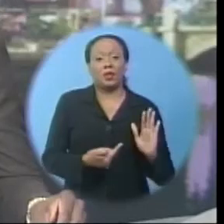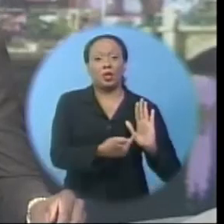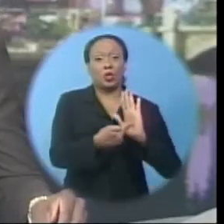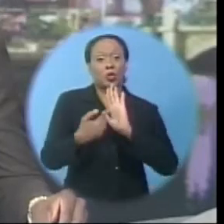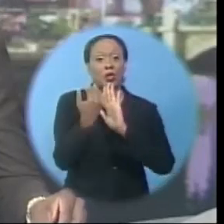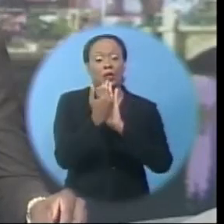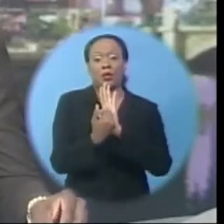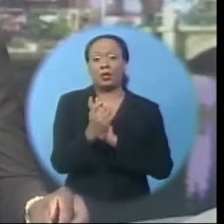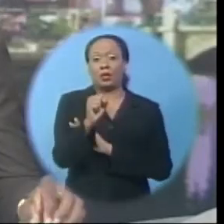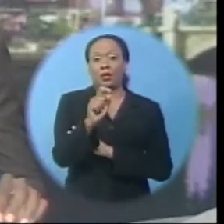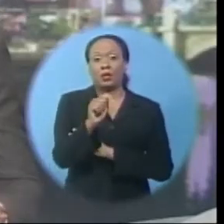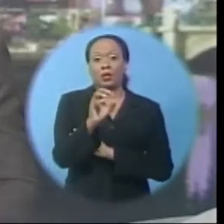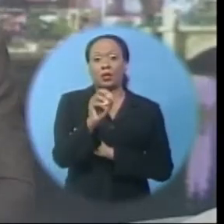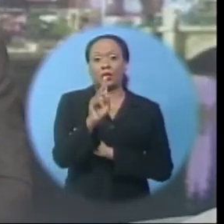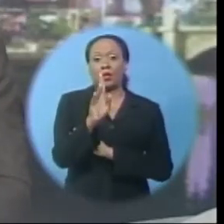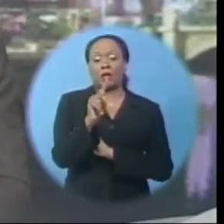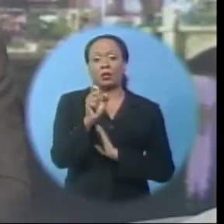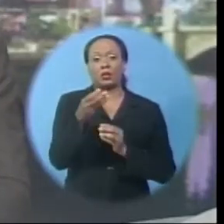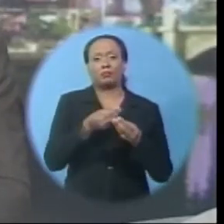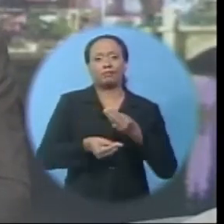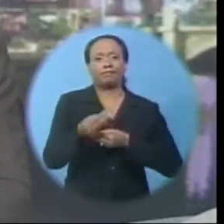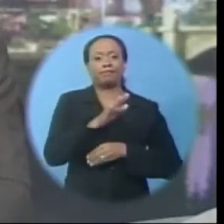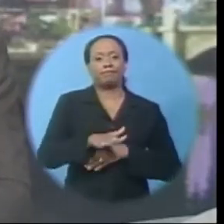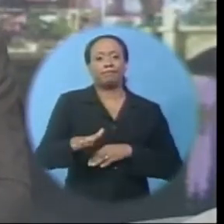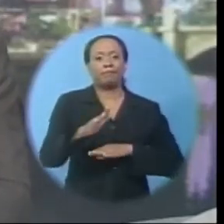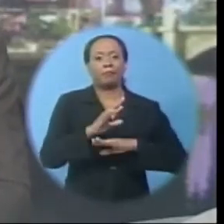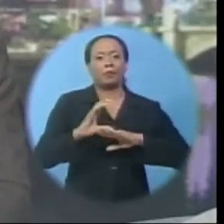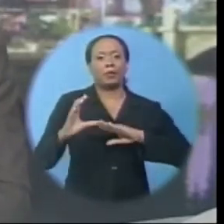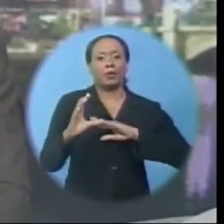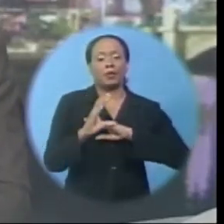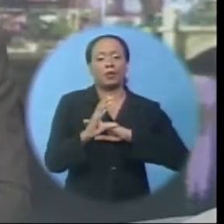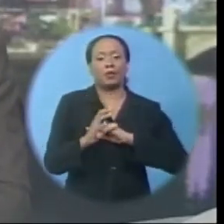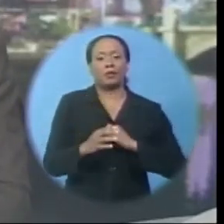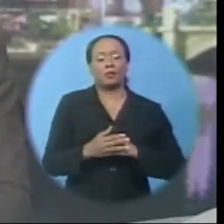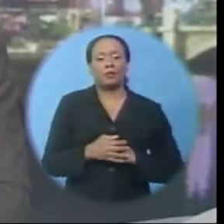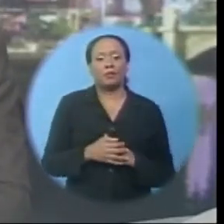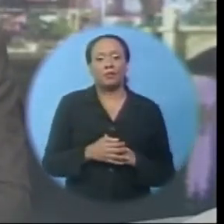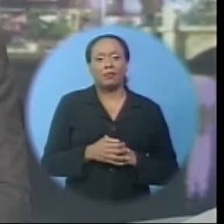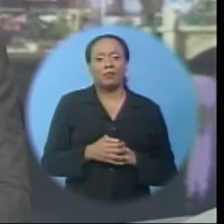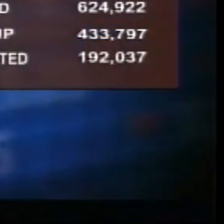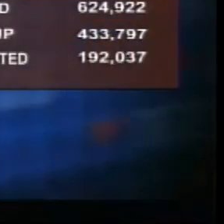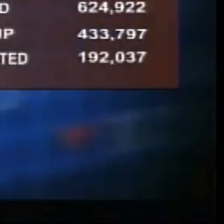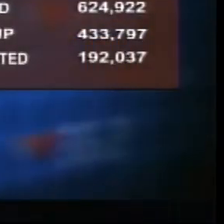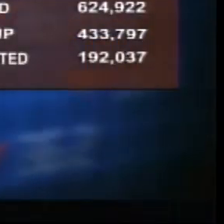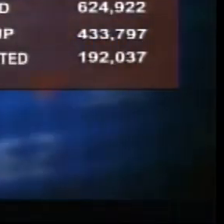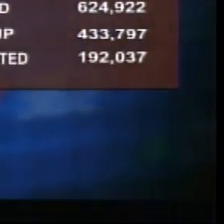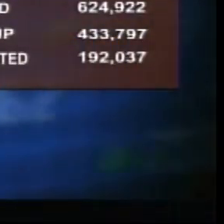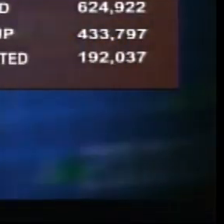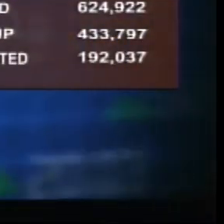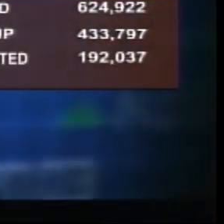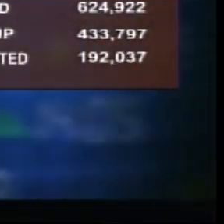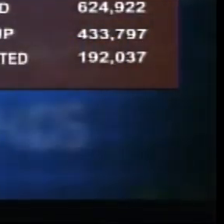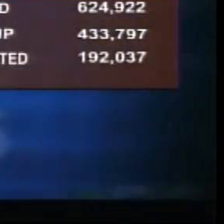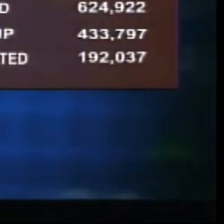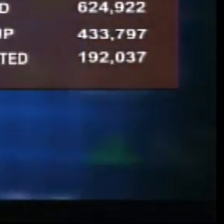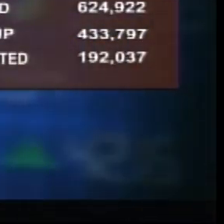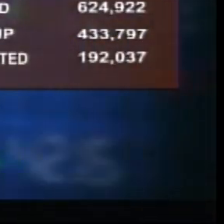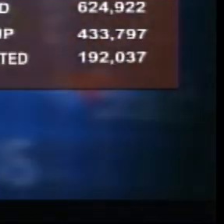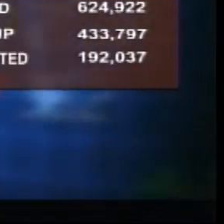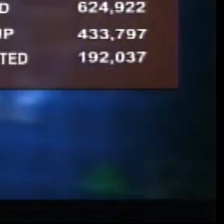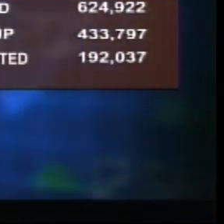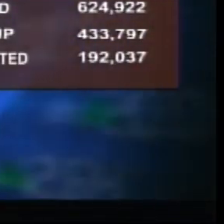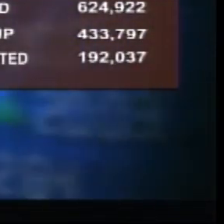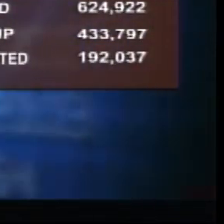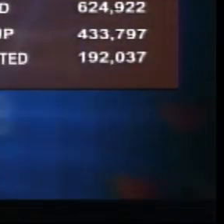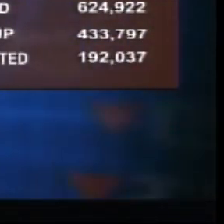Time now to take a look at how stocks traded on selected exchanges across the globe. In Jamaica, Supreme Ventures Limited was the